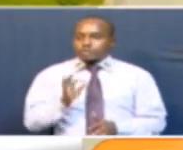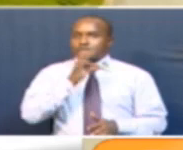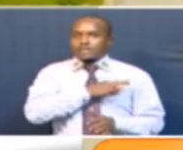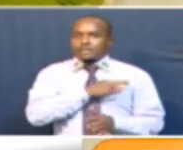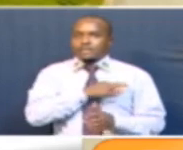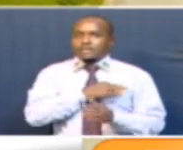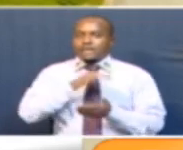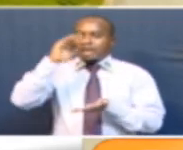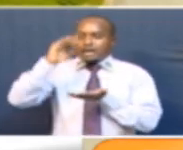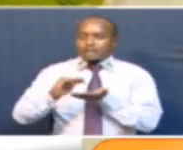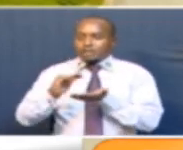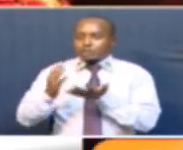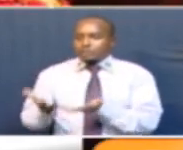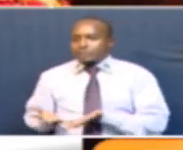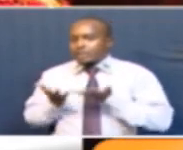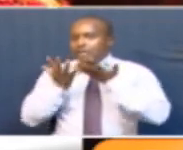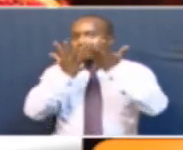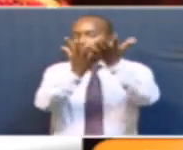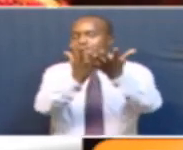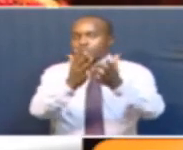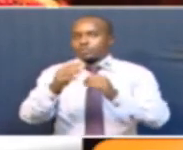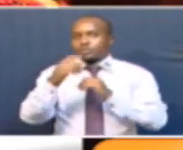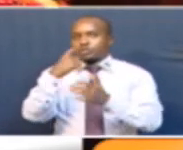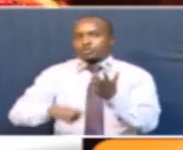export costs.